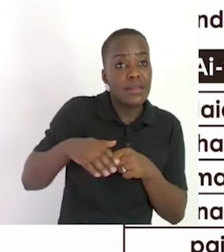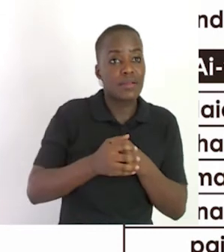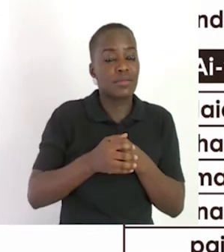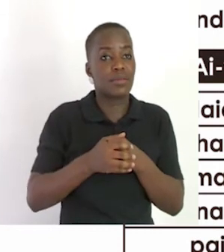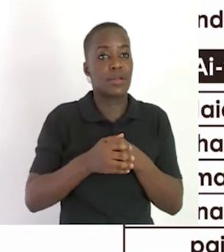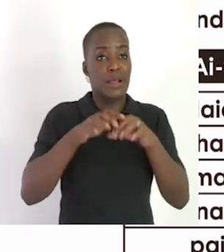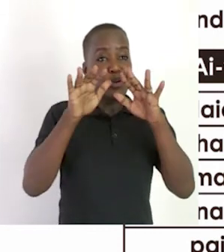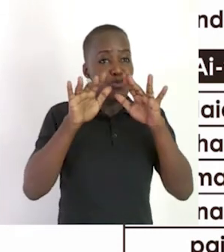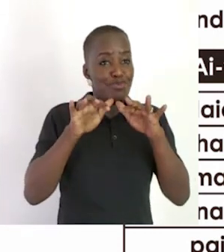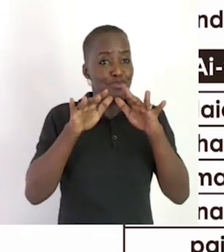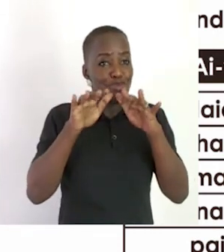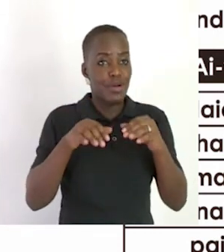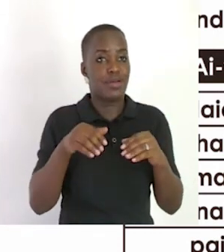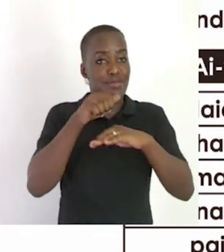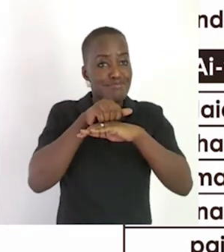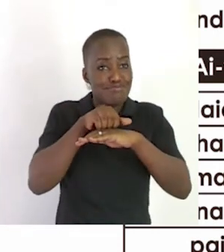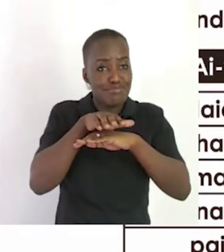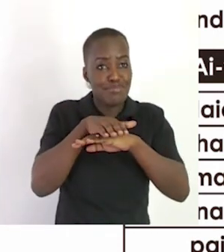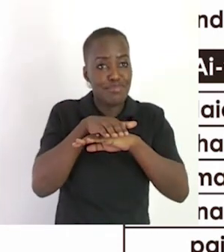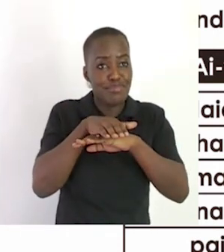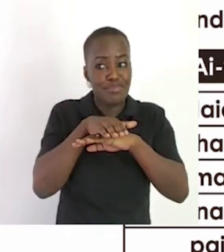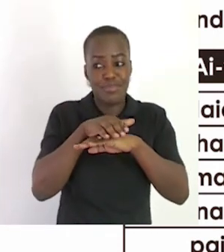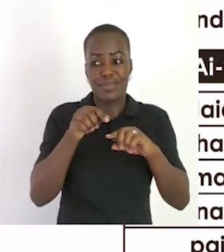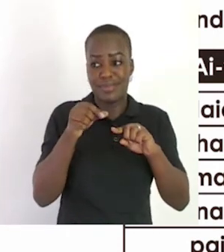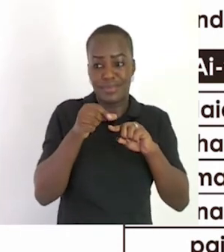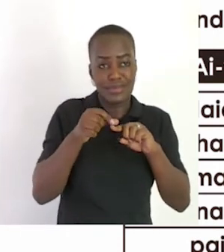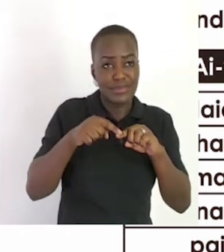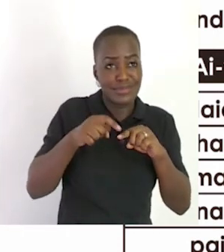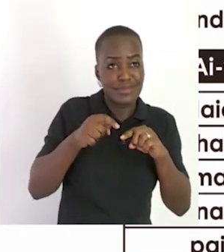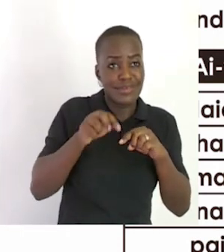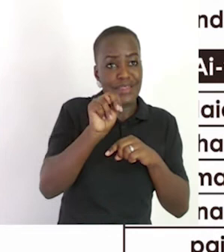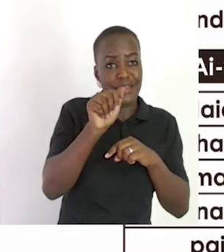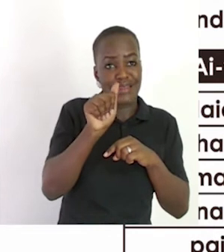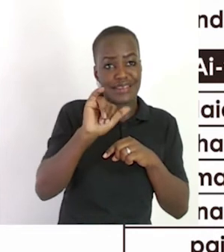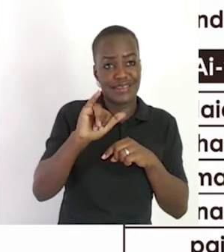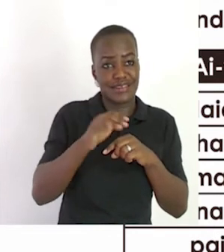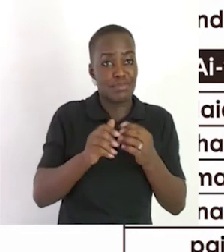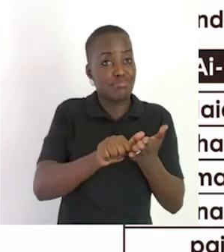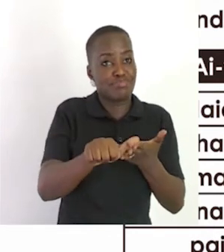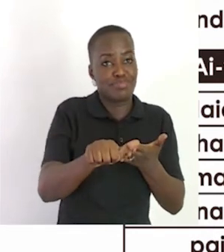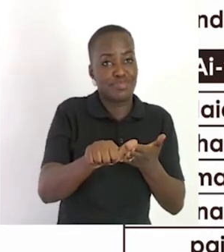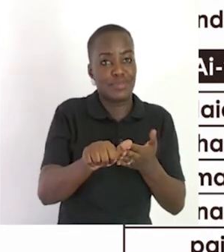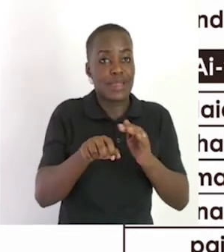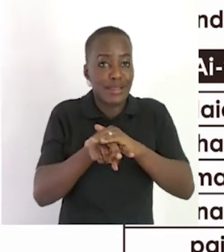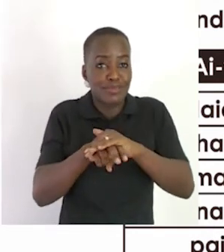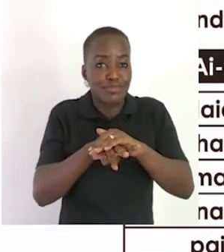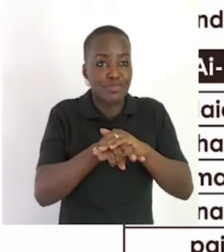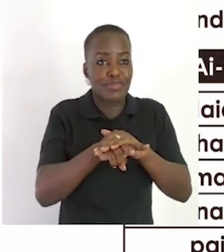hail, mail, nail, paid,